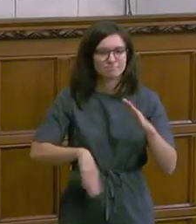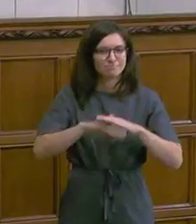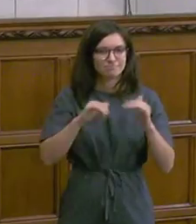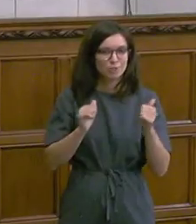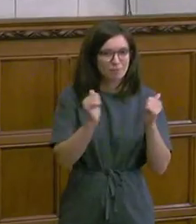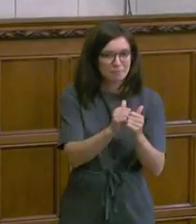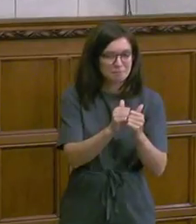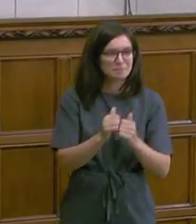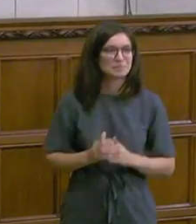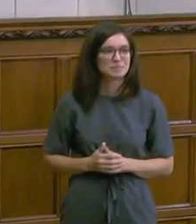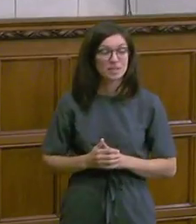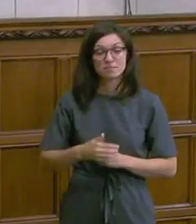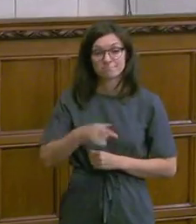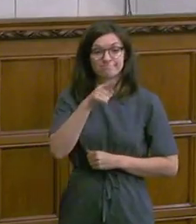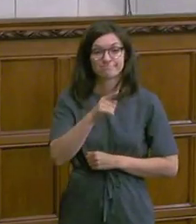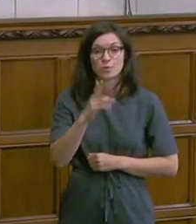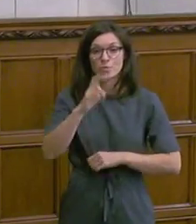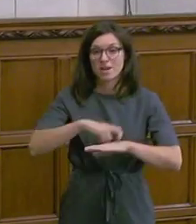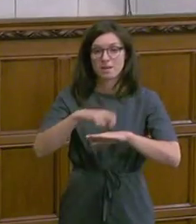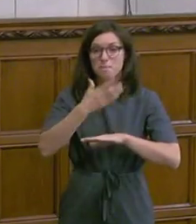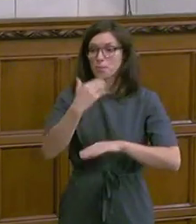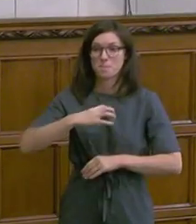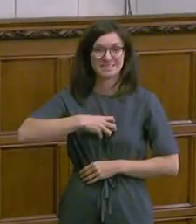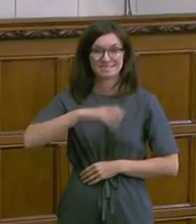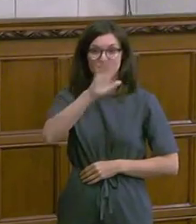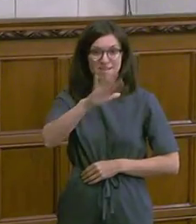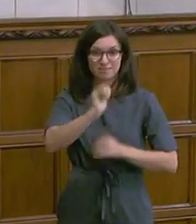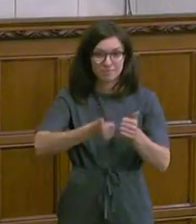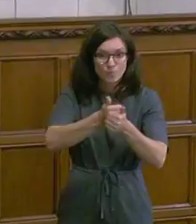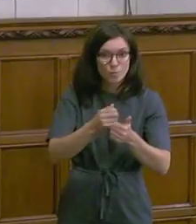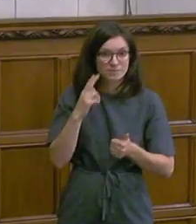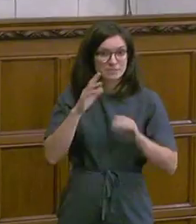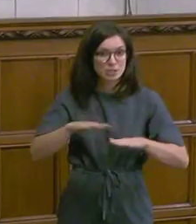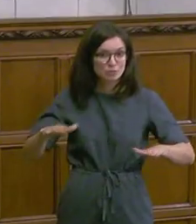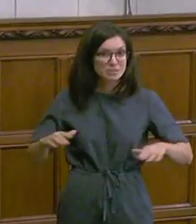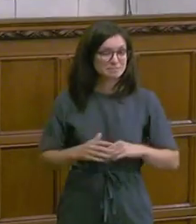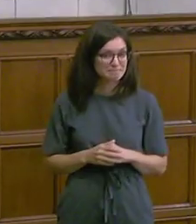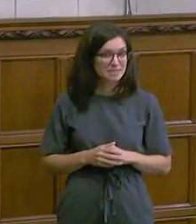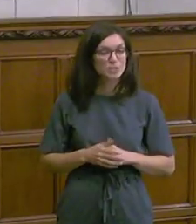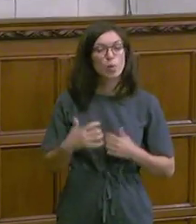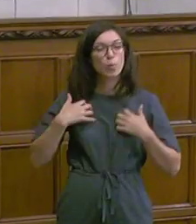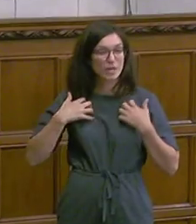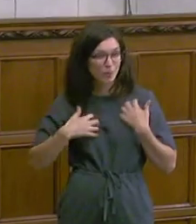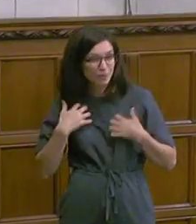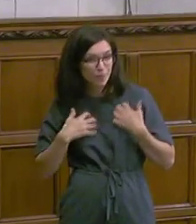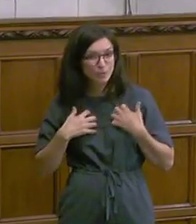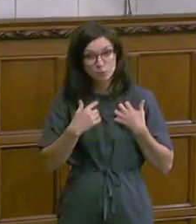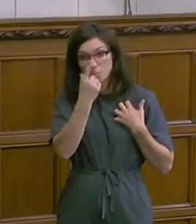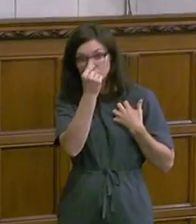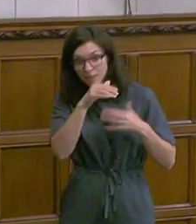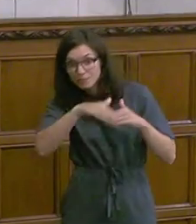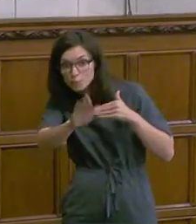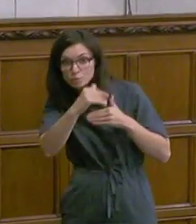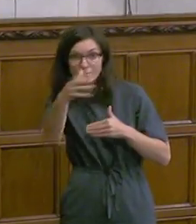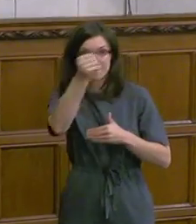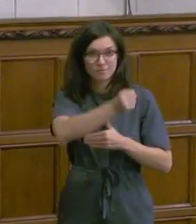have a minister in office either to bring about policy change at this moment in time. We look forward to the possibility that may happen, but